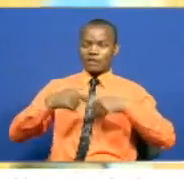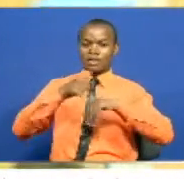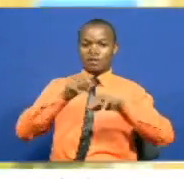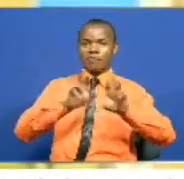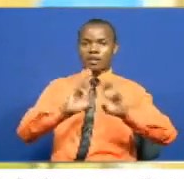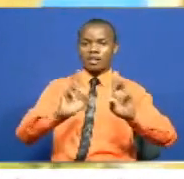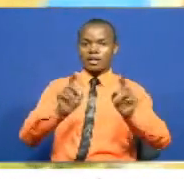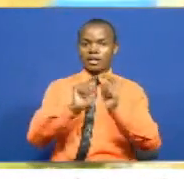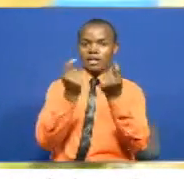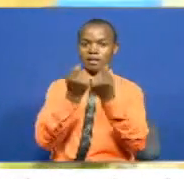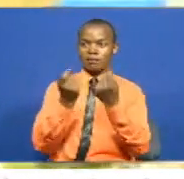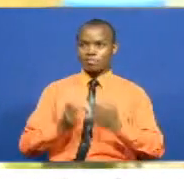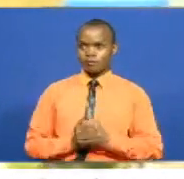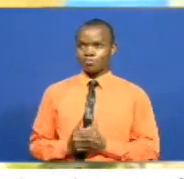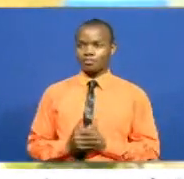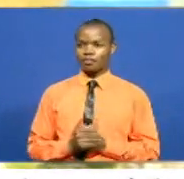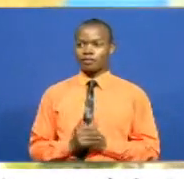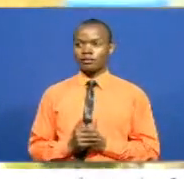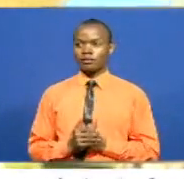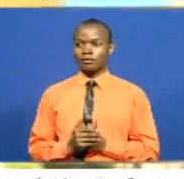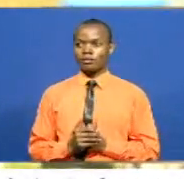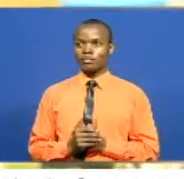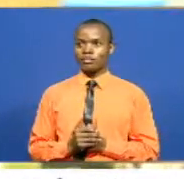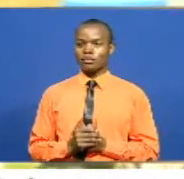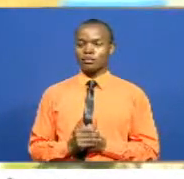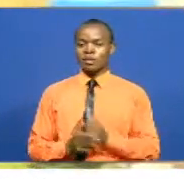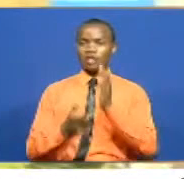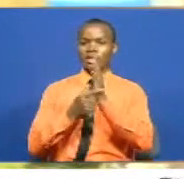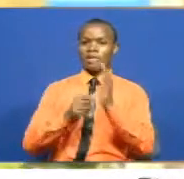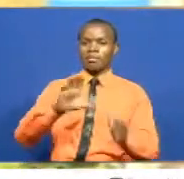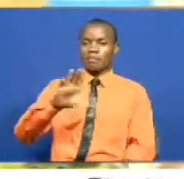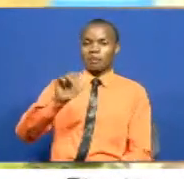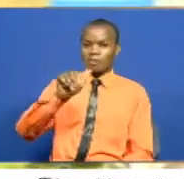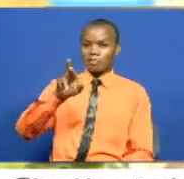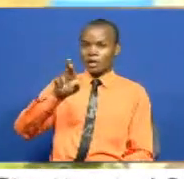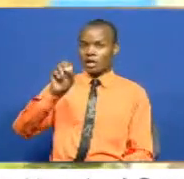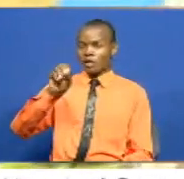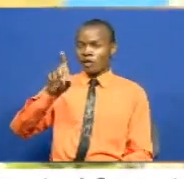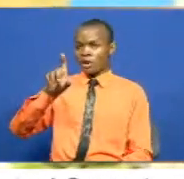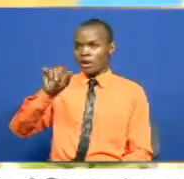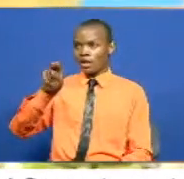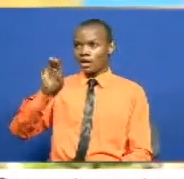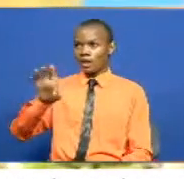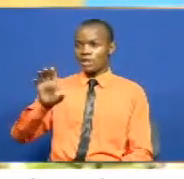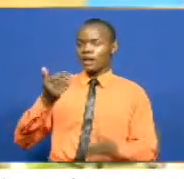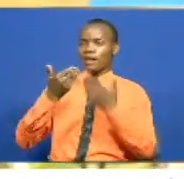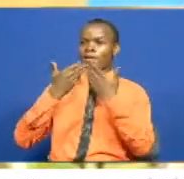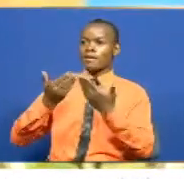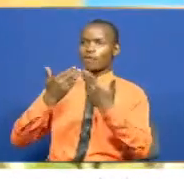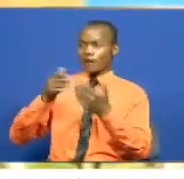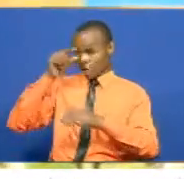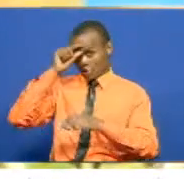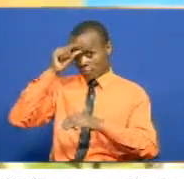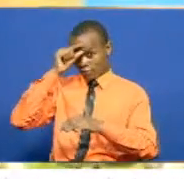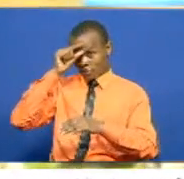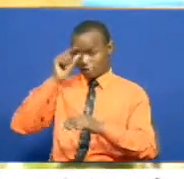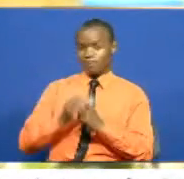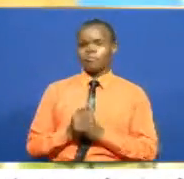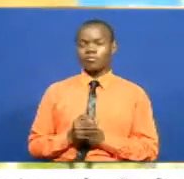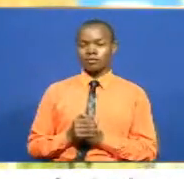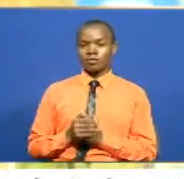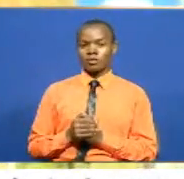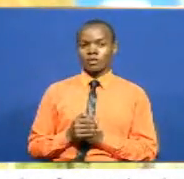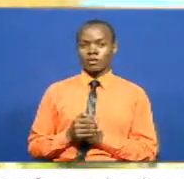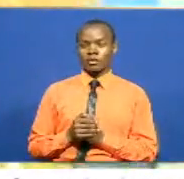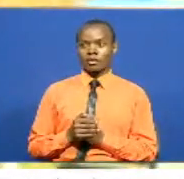preparing this team. I'm Caroline Mabel Maleche, and I want to thank our government first and foremost for